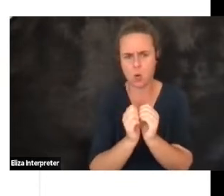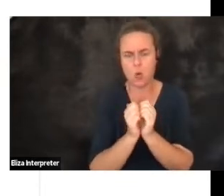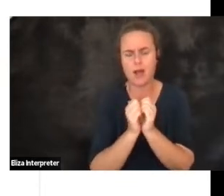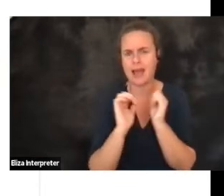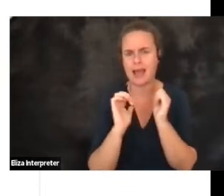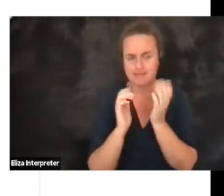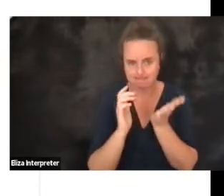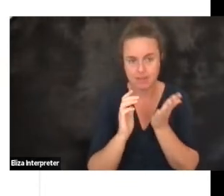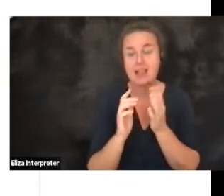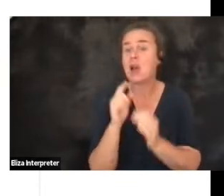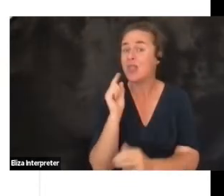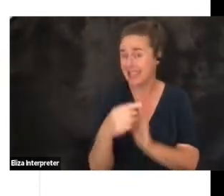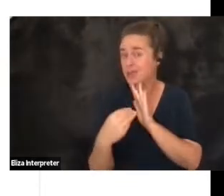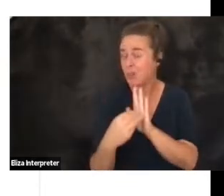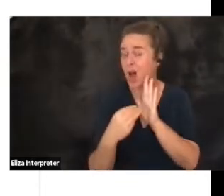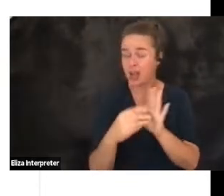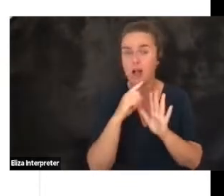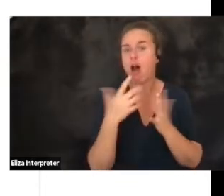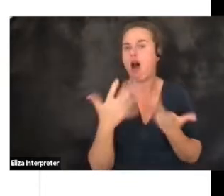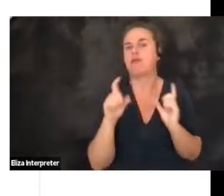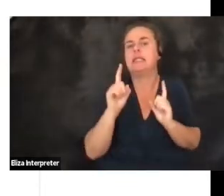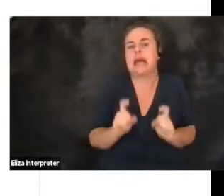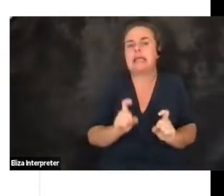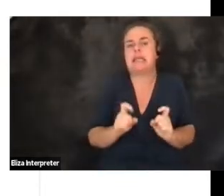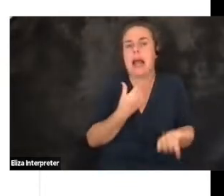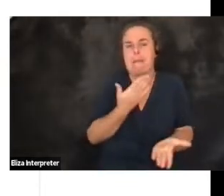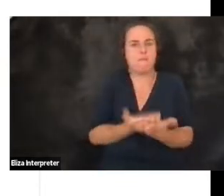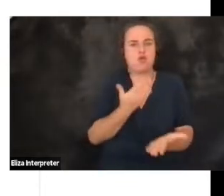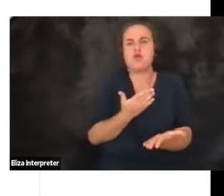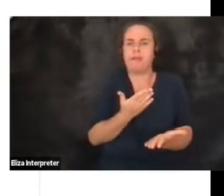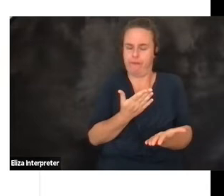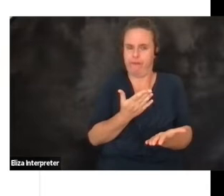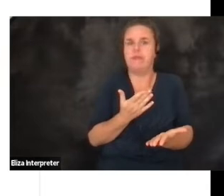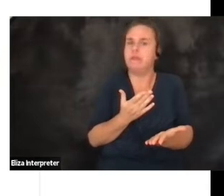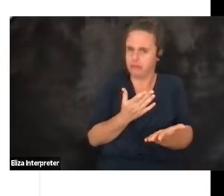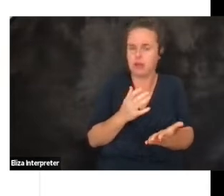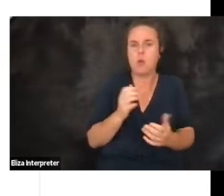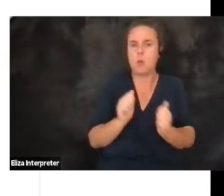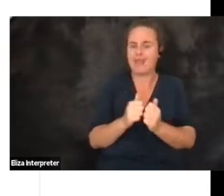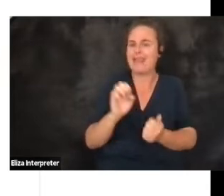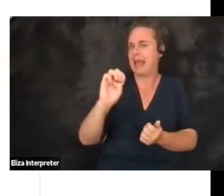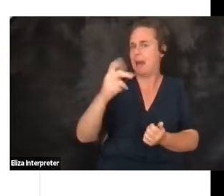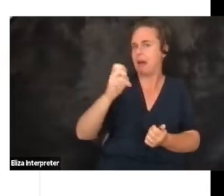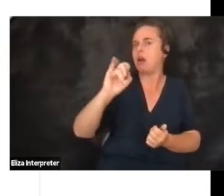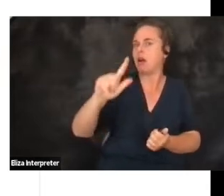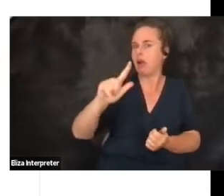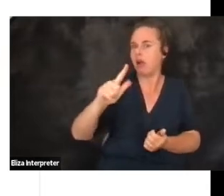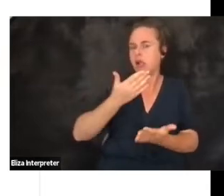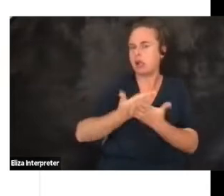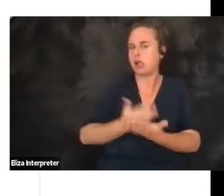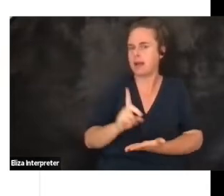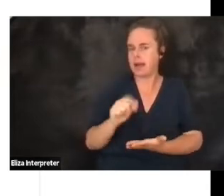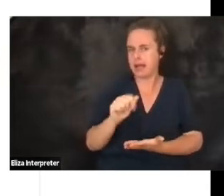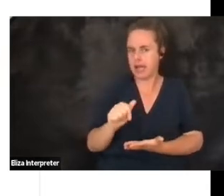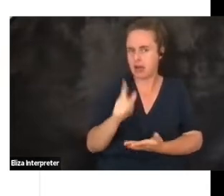tested model for getting to what Porter, Martin, and Anda call self-healing communities, which we